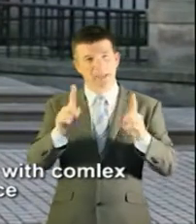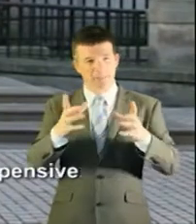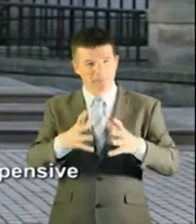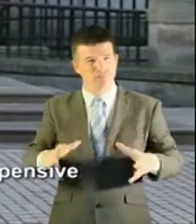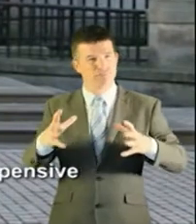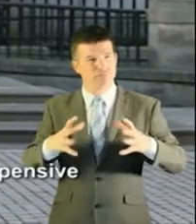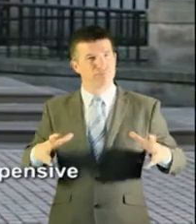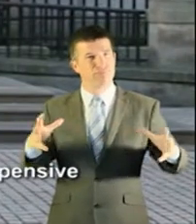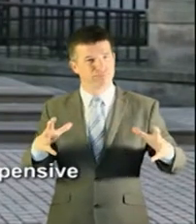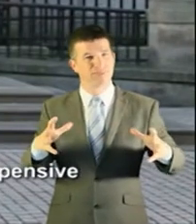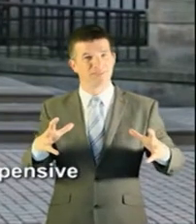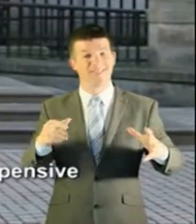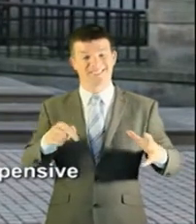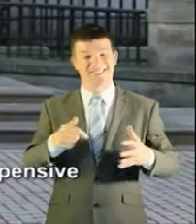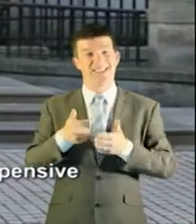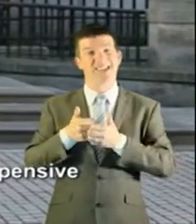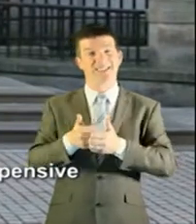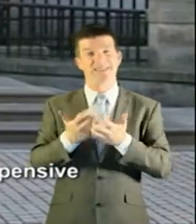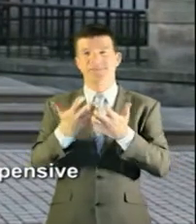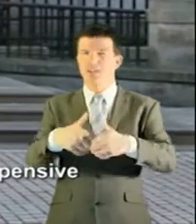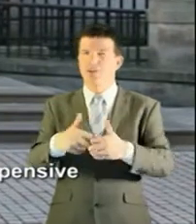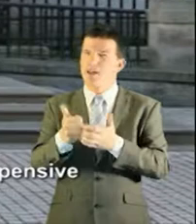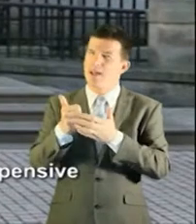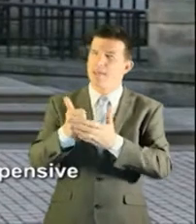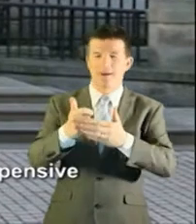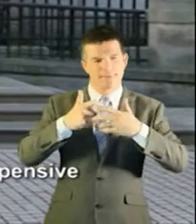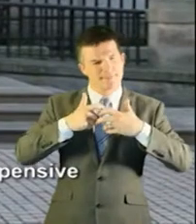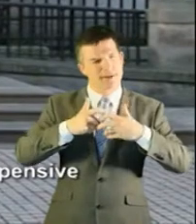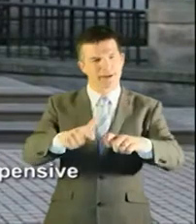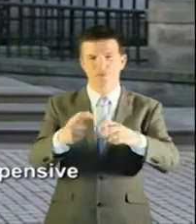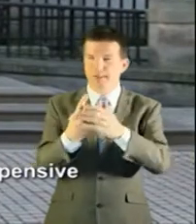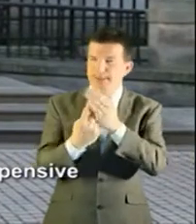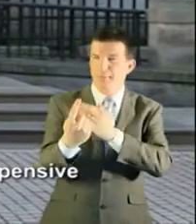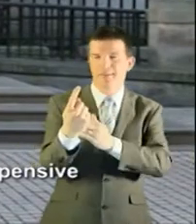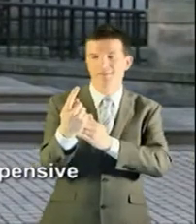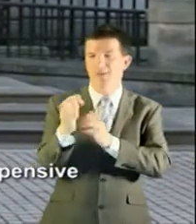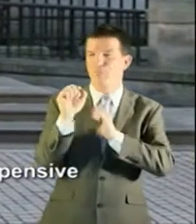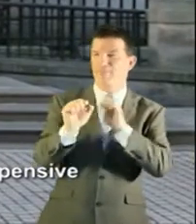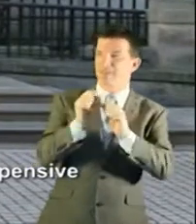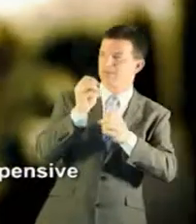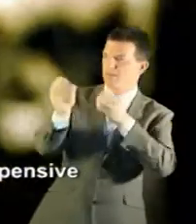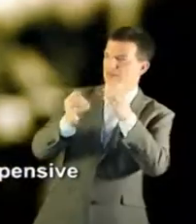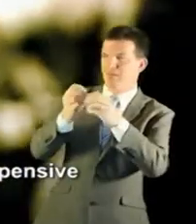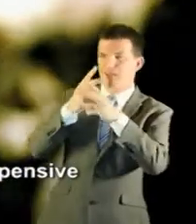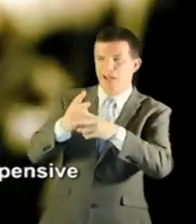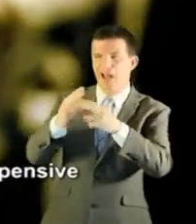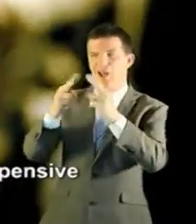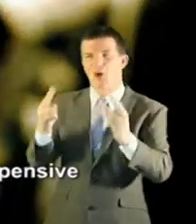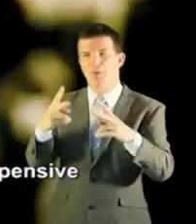a difference at keeping people out of the really difficult, deep and expensive social care or health system.